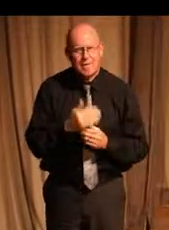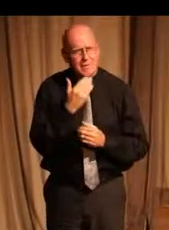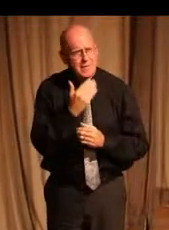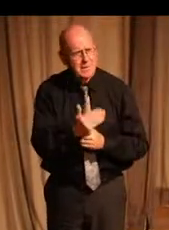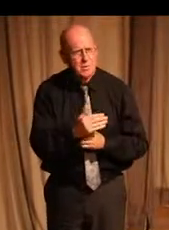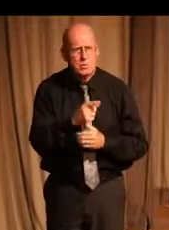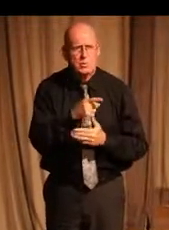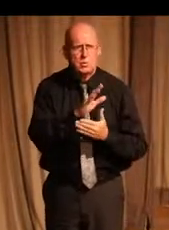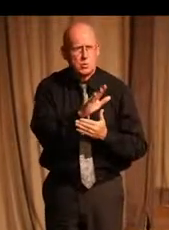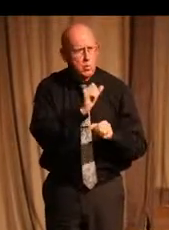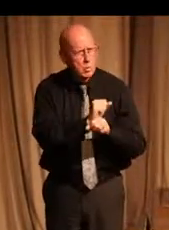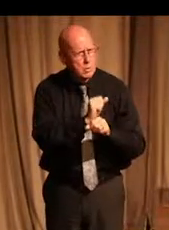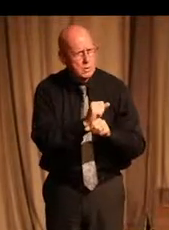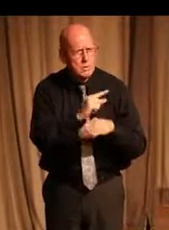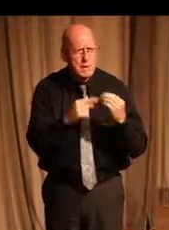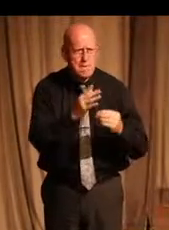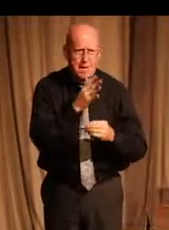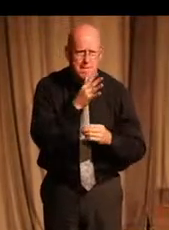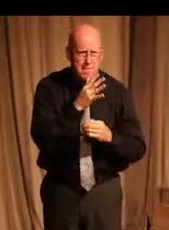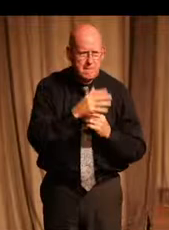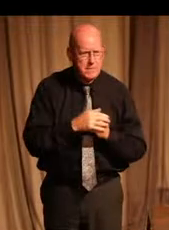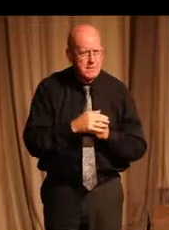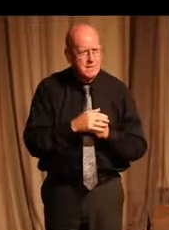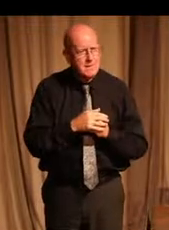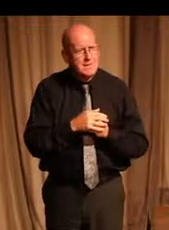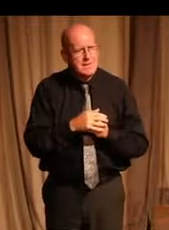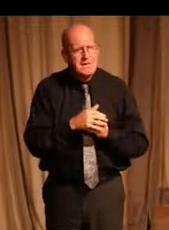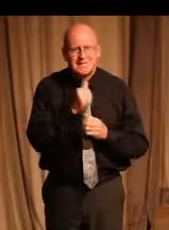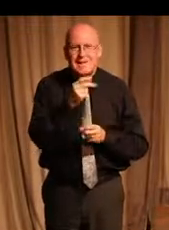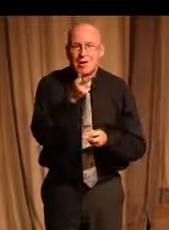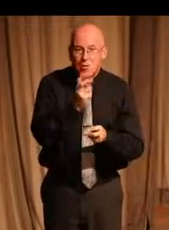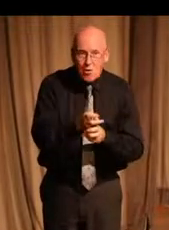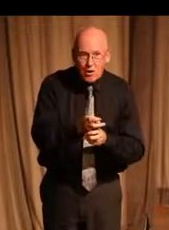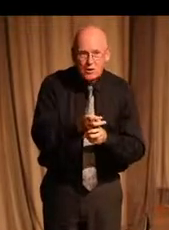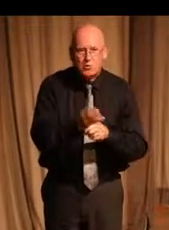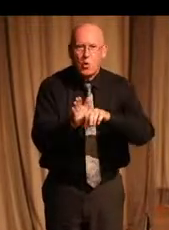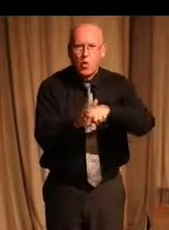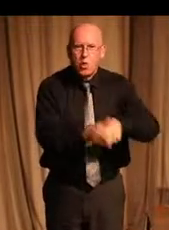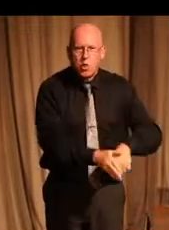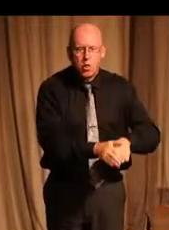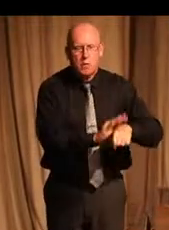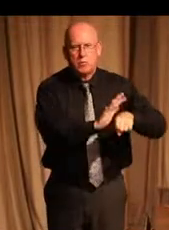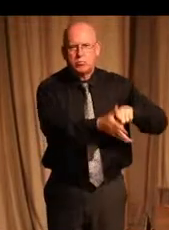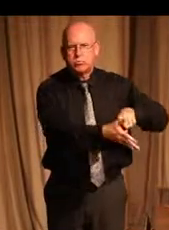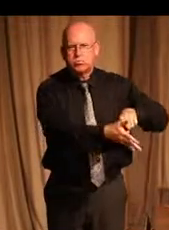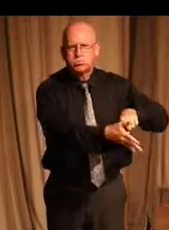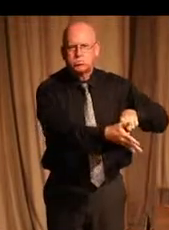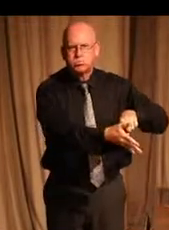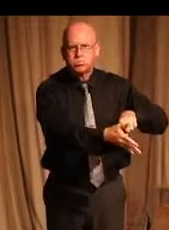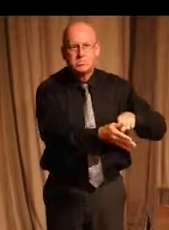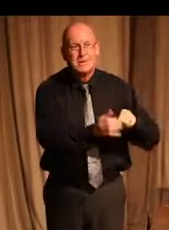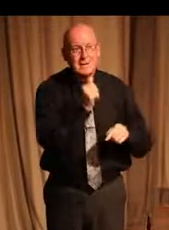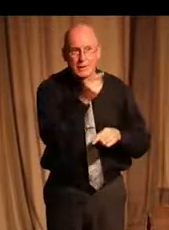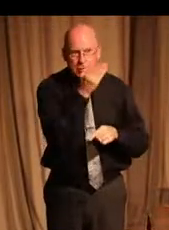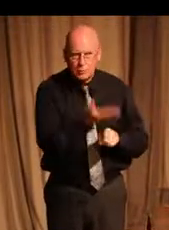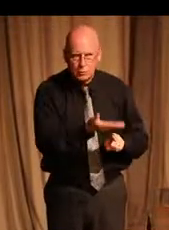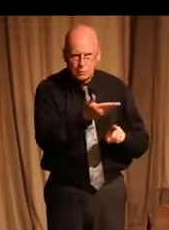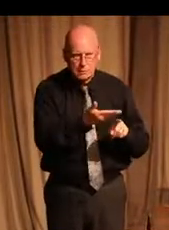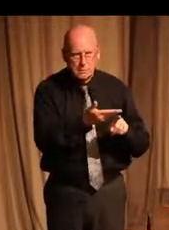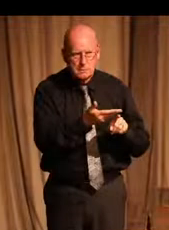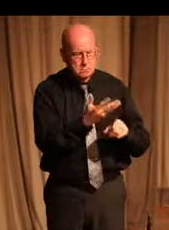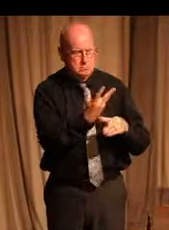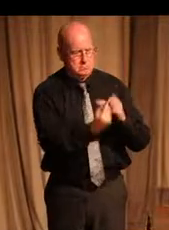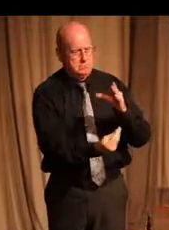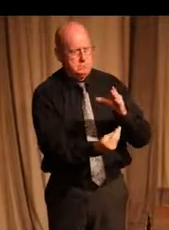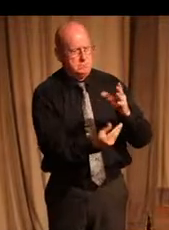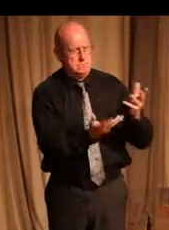is, it is not hard to be made invisible. And it's not that you are invisible,